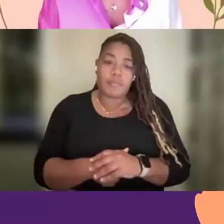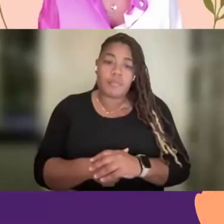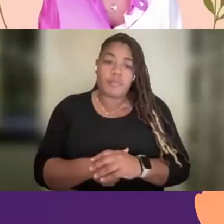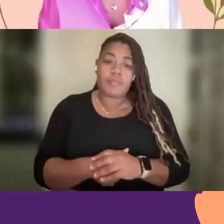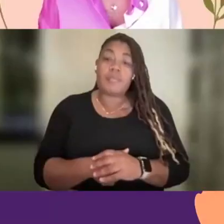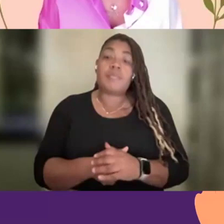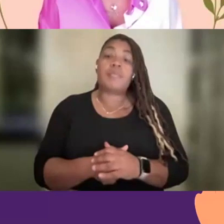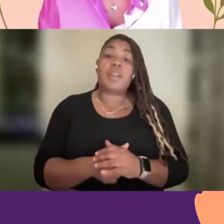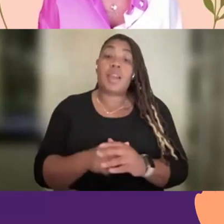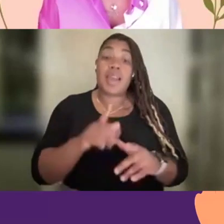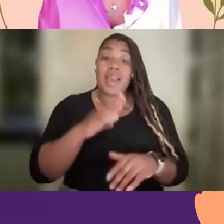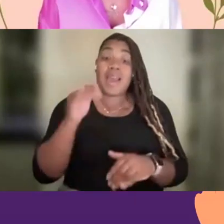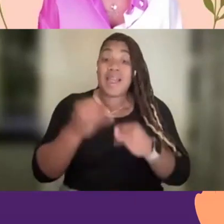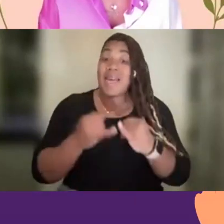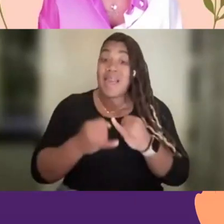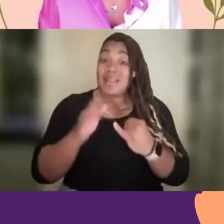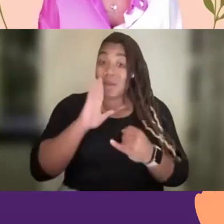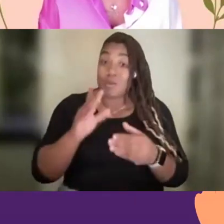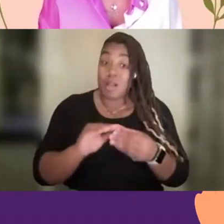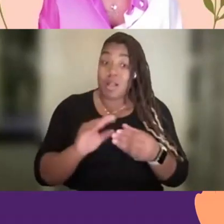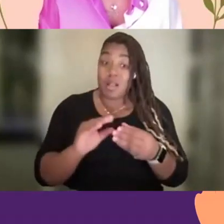The last thing I'll say is in terms of